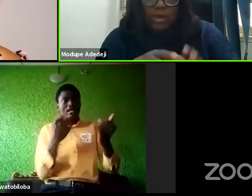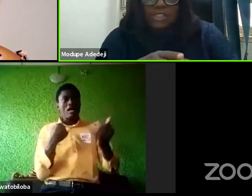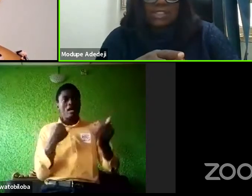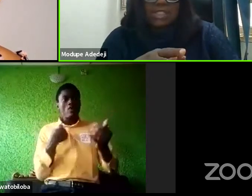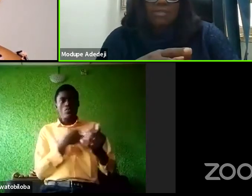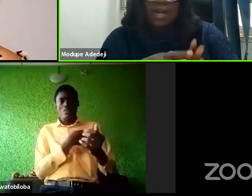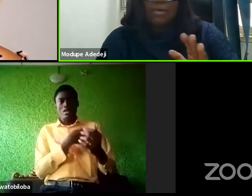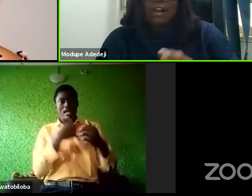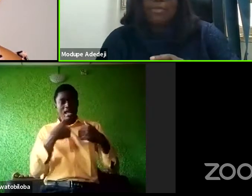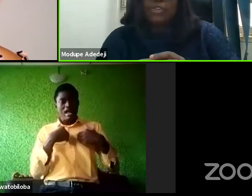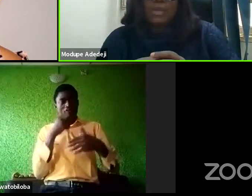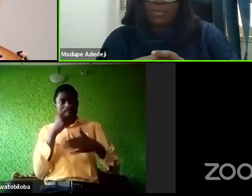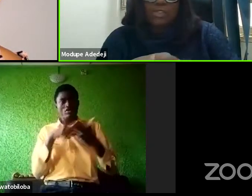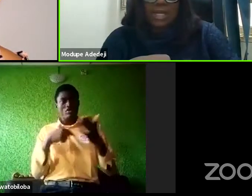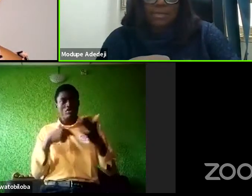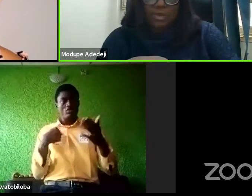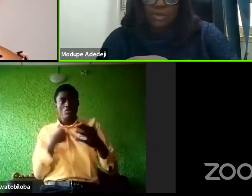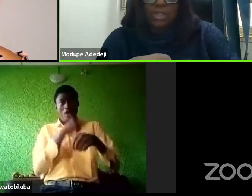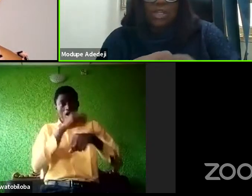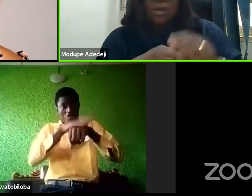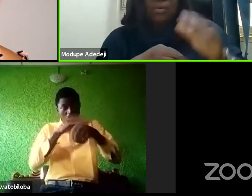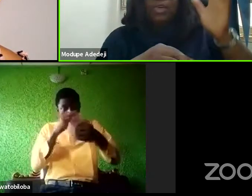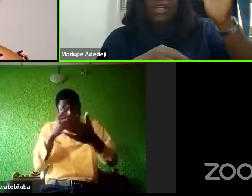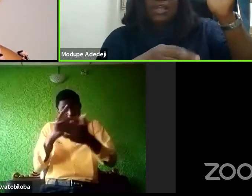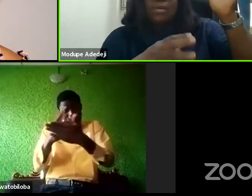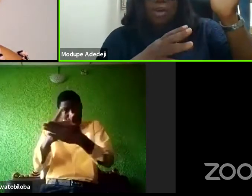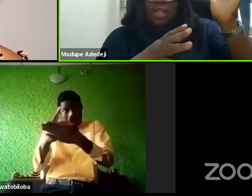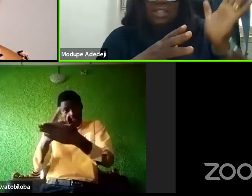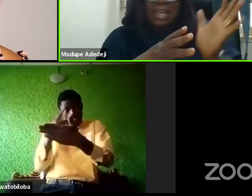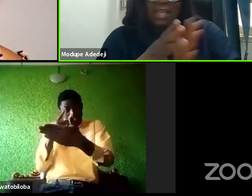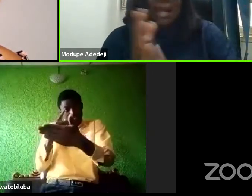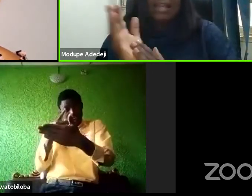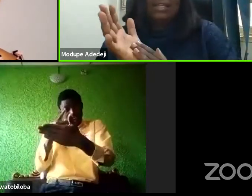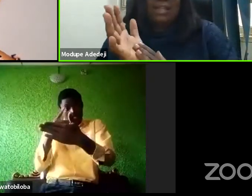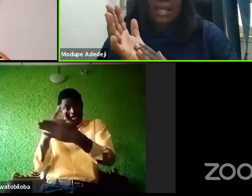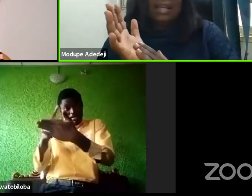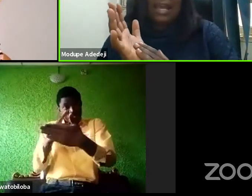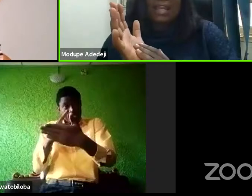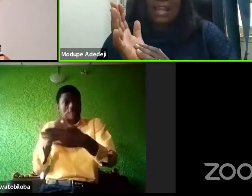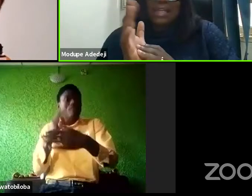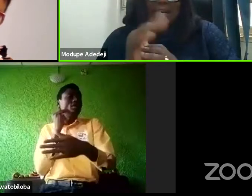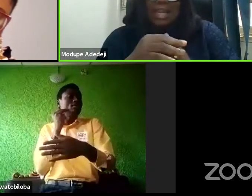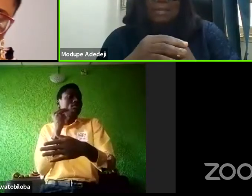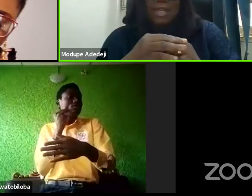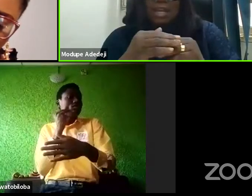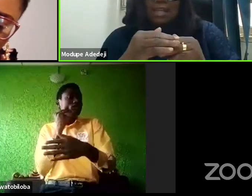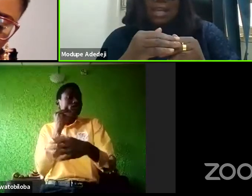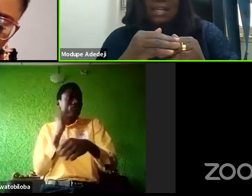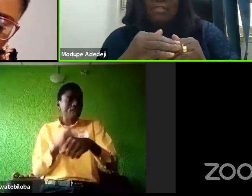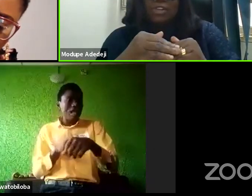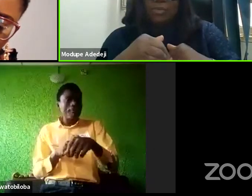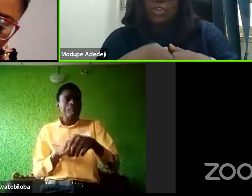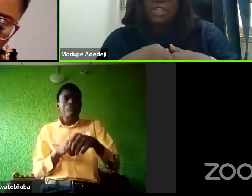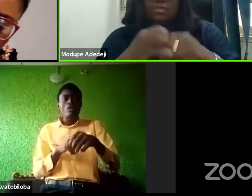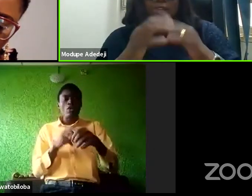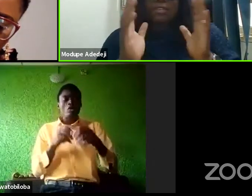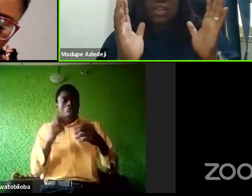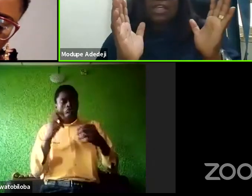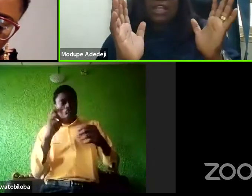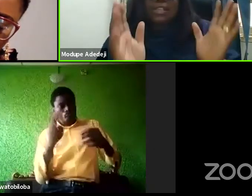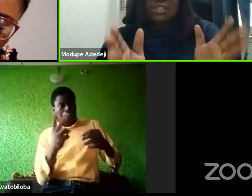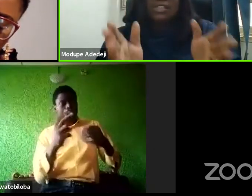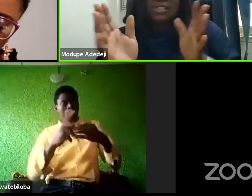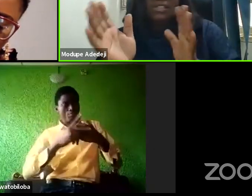the menopause itself, and we have postmenopausal period. We call it like like a ladder, climbing a ladder of the reproductive